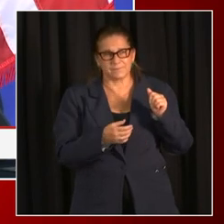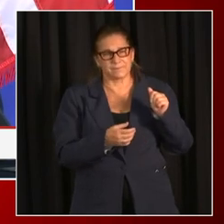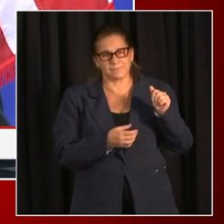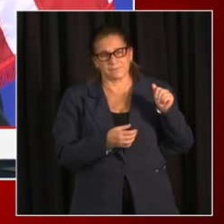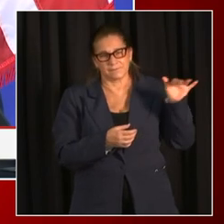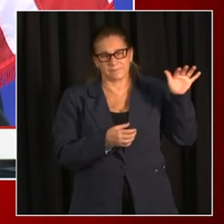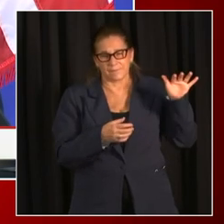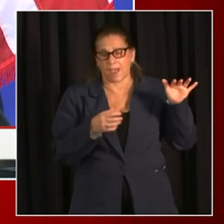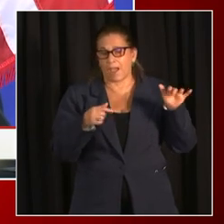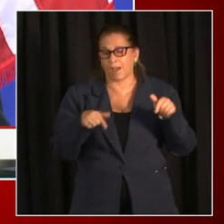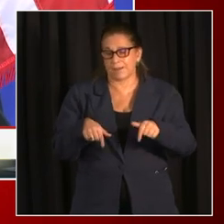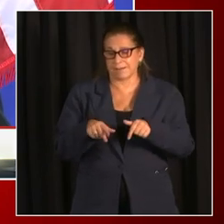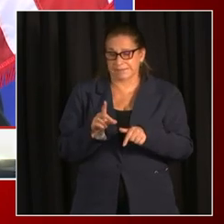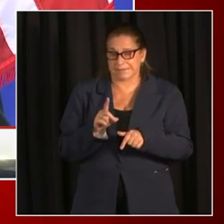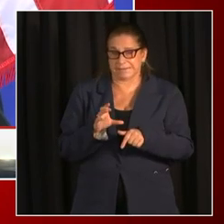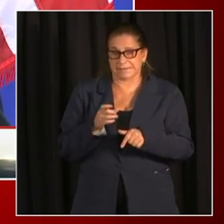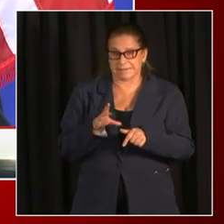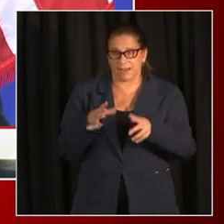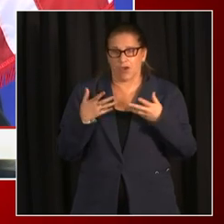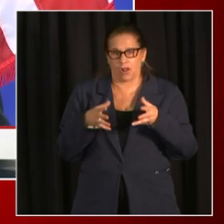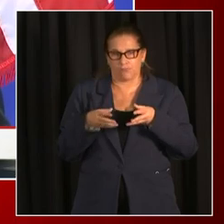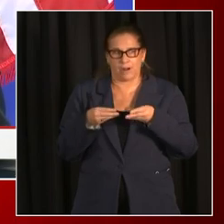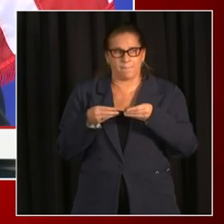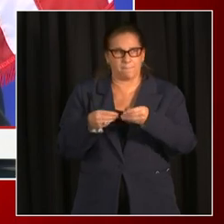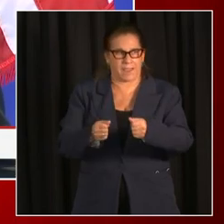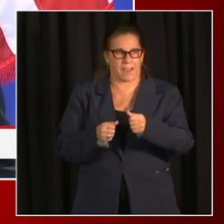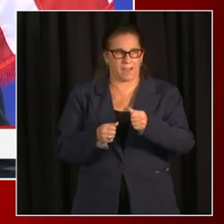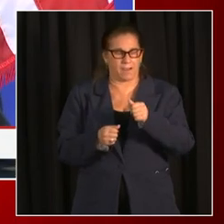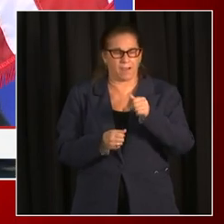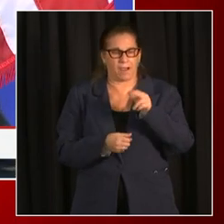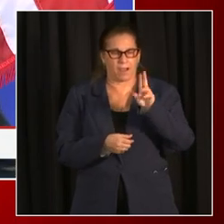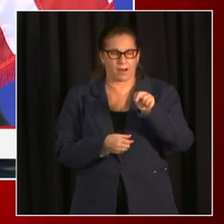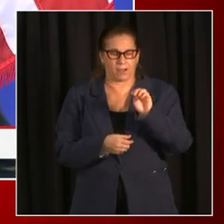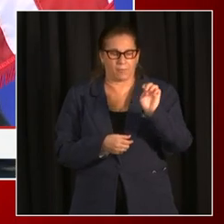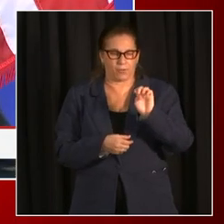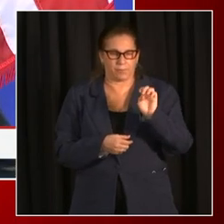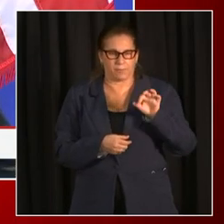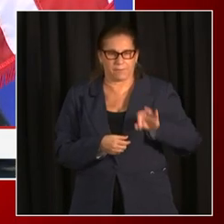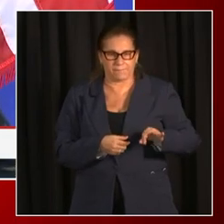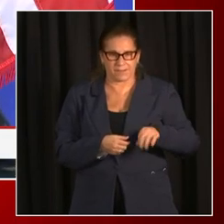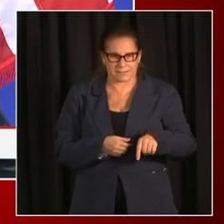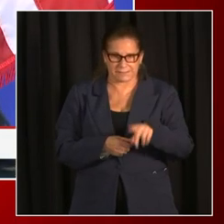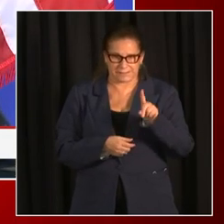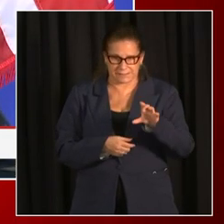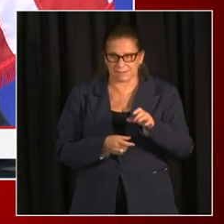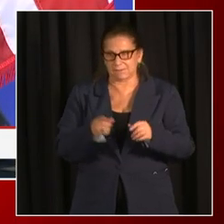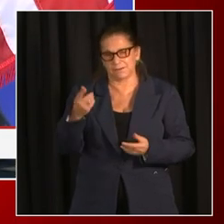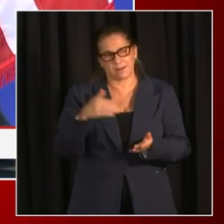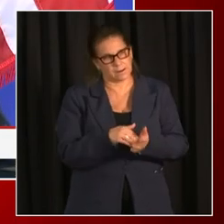in unemployment benefits counts as the so-called copay. And then on an unrelated